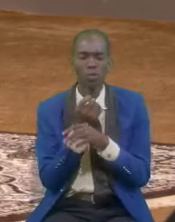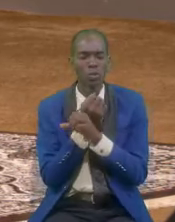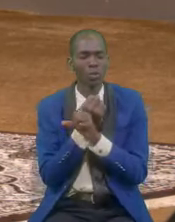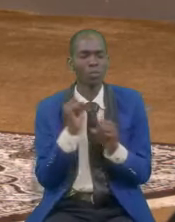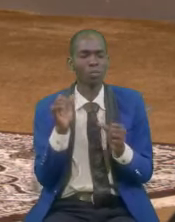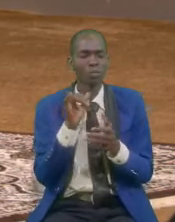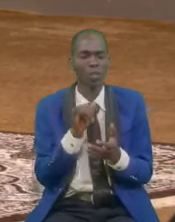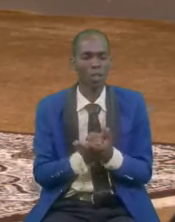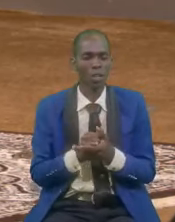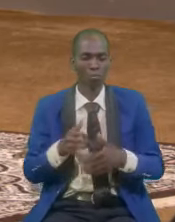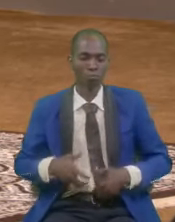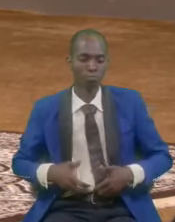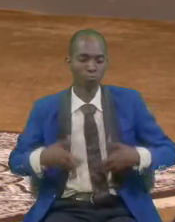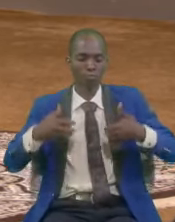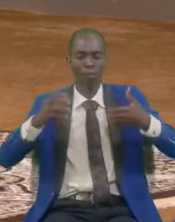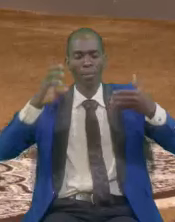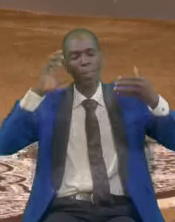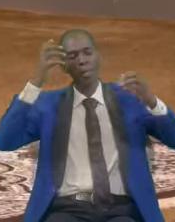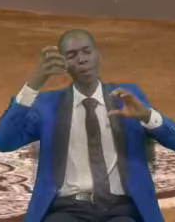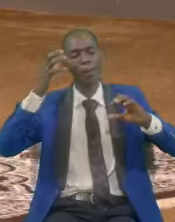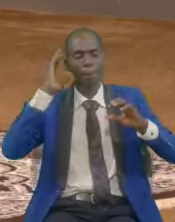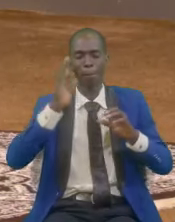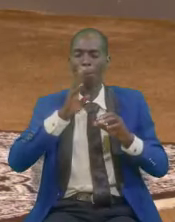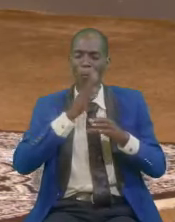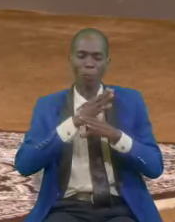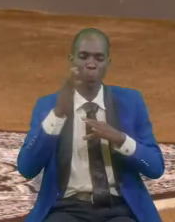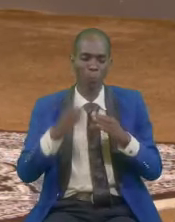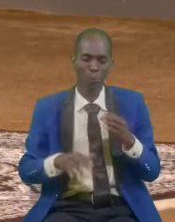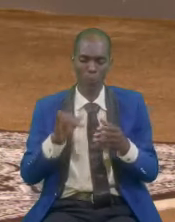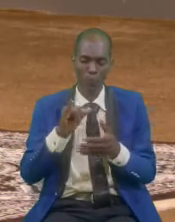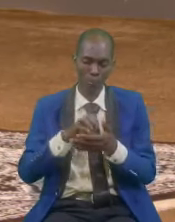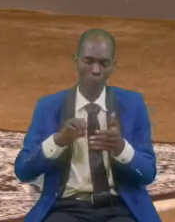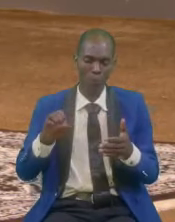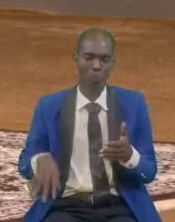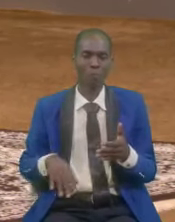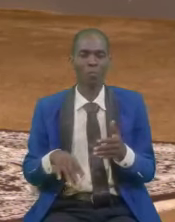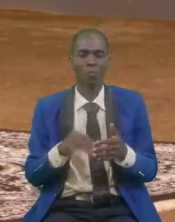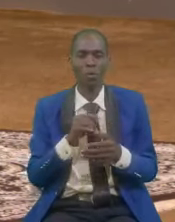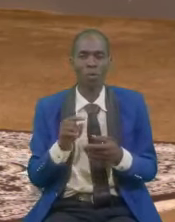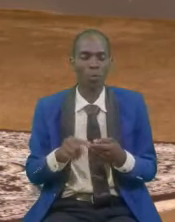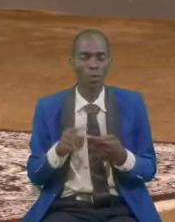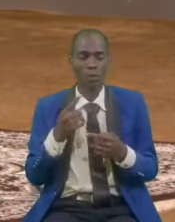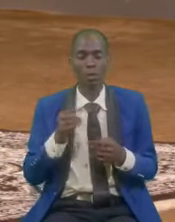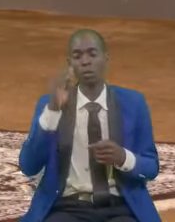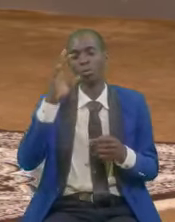wrath and anger will be totally taken off. But the preachers are angry, and the singers